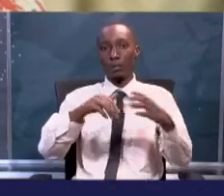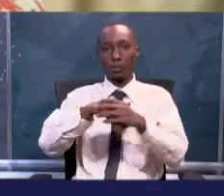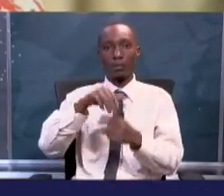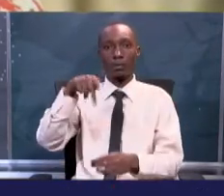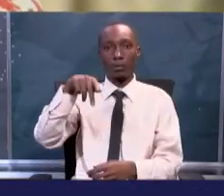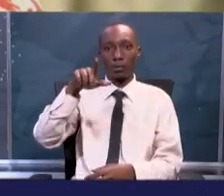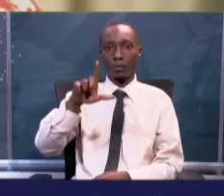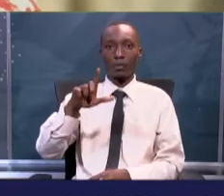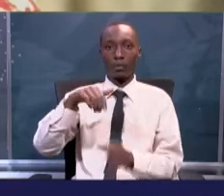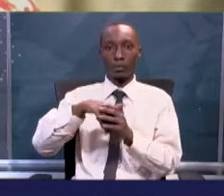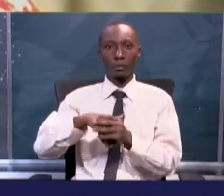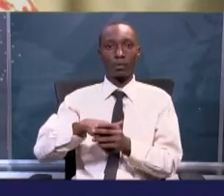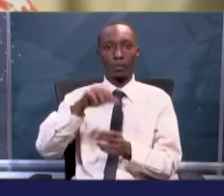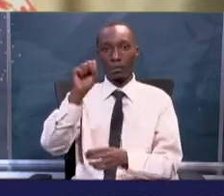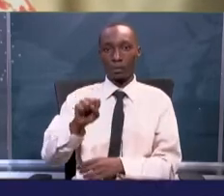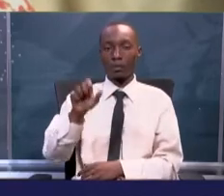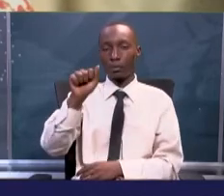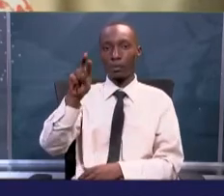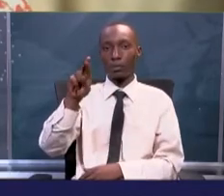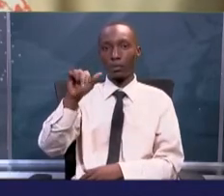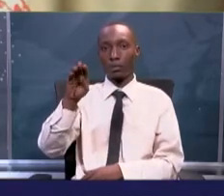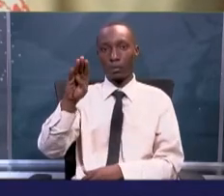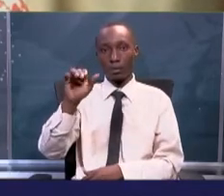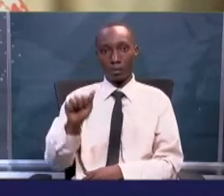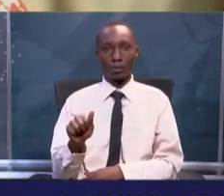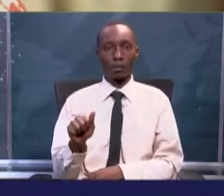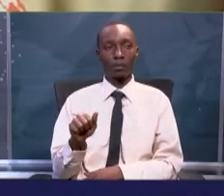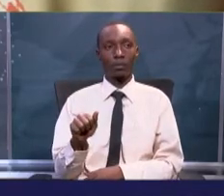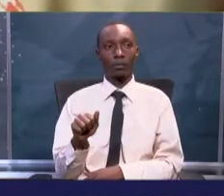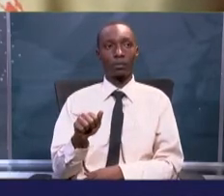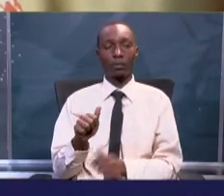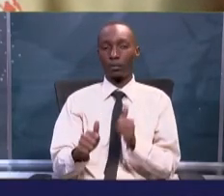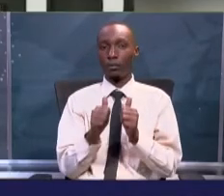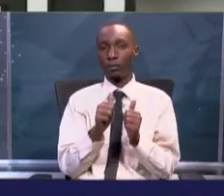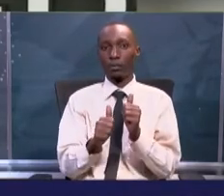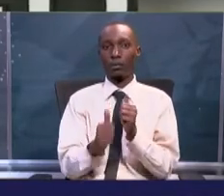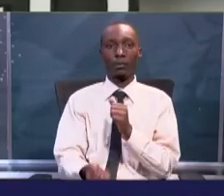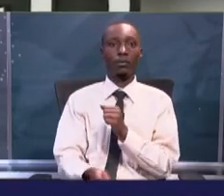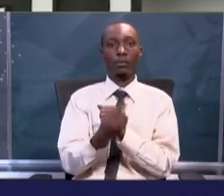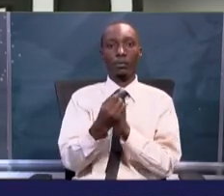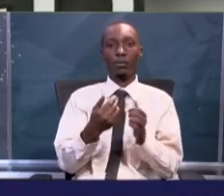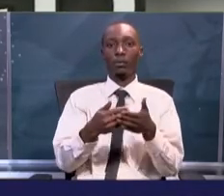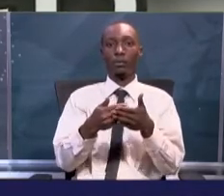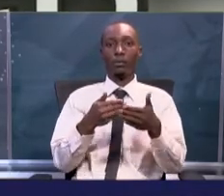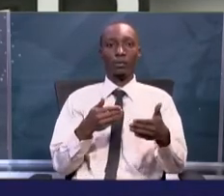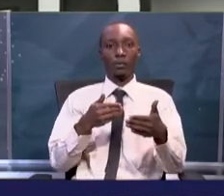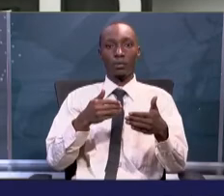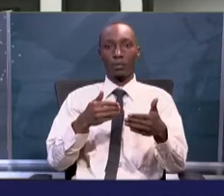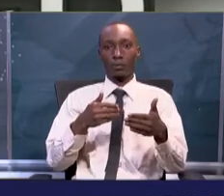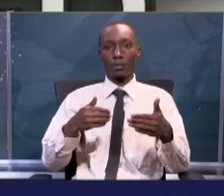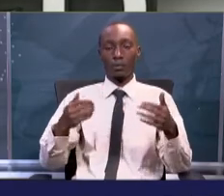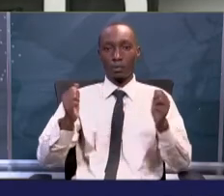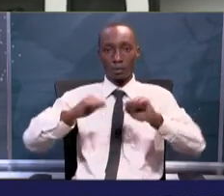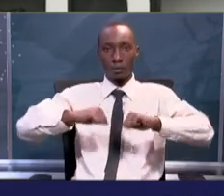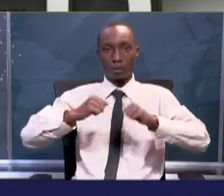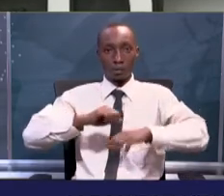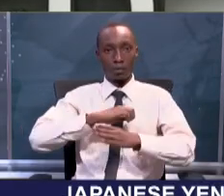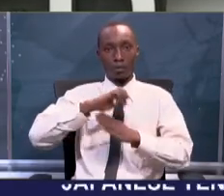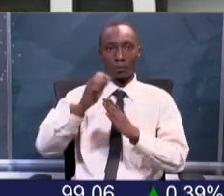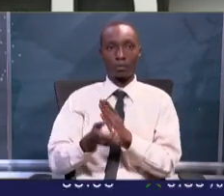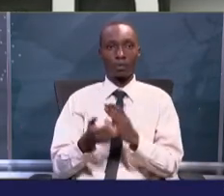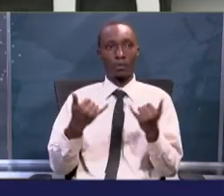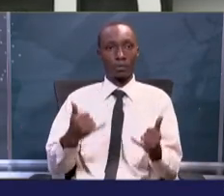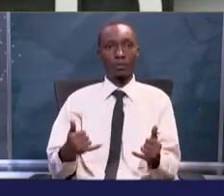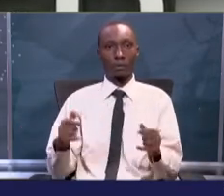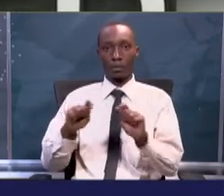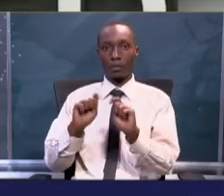the Gulf state, an issue that was ironed out before the deal was completed. Newcastle now boasts the